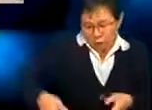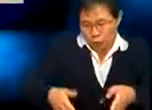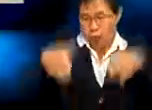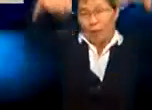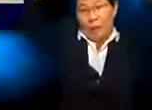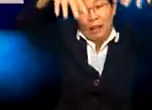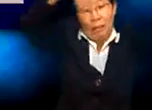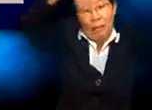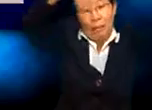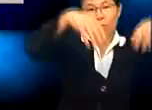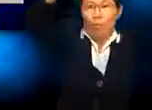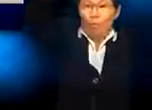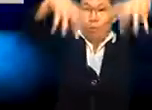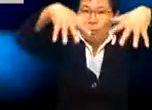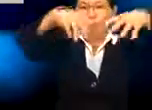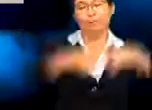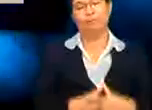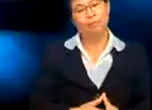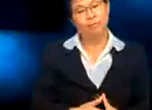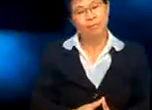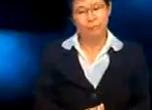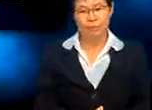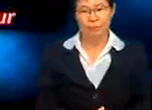street lamps in Penang were lit.